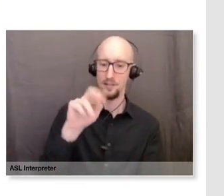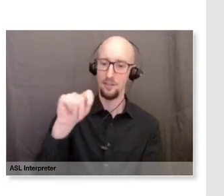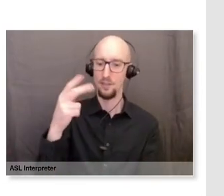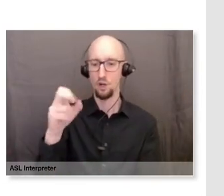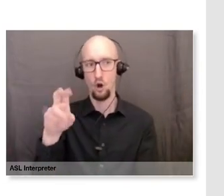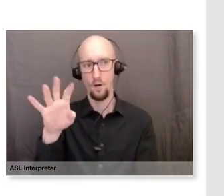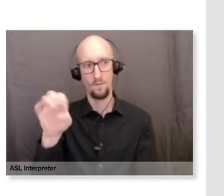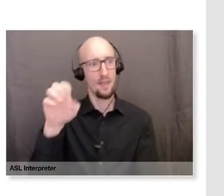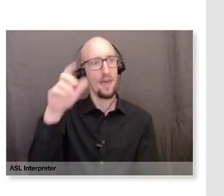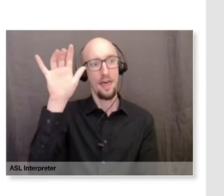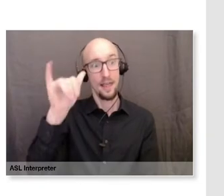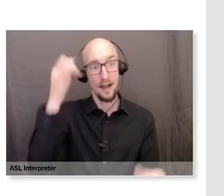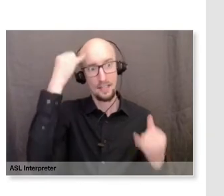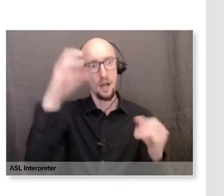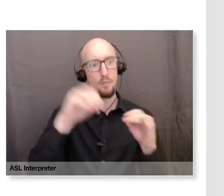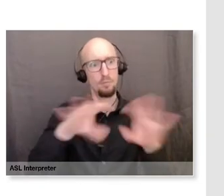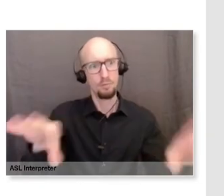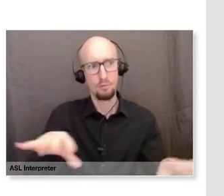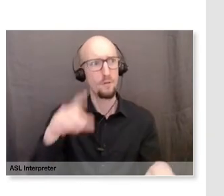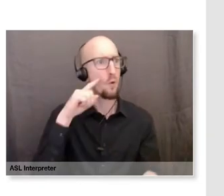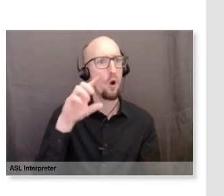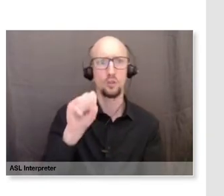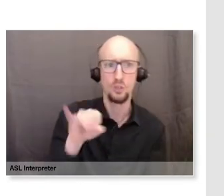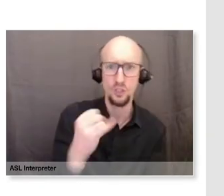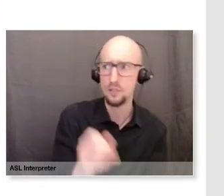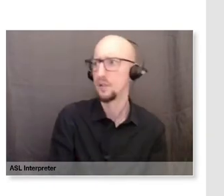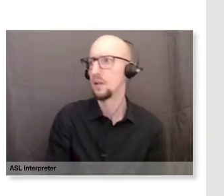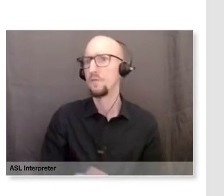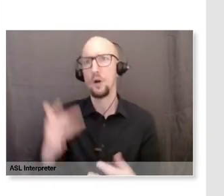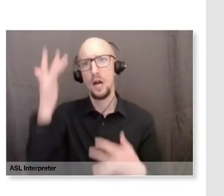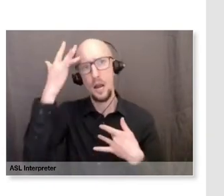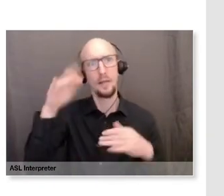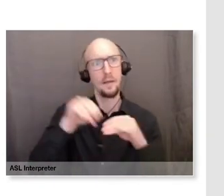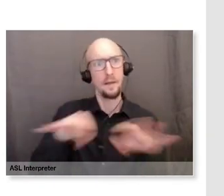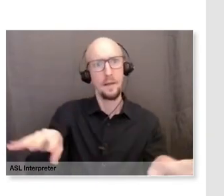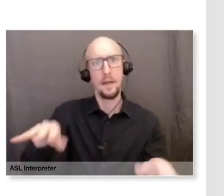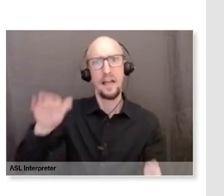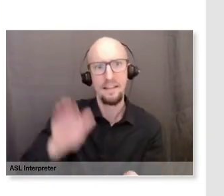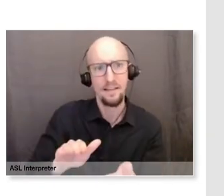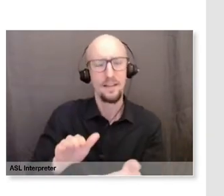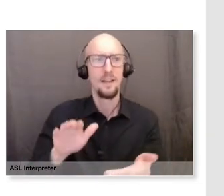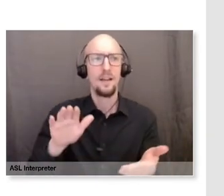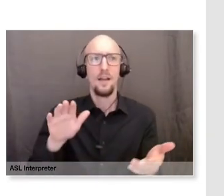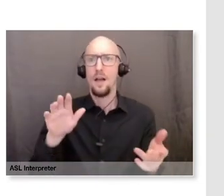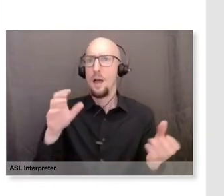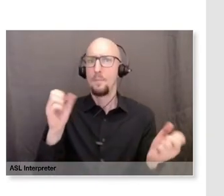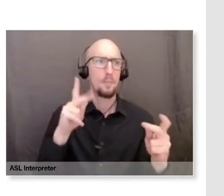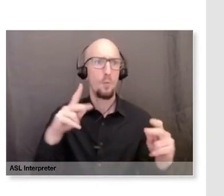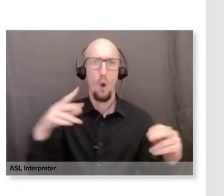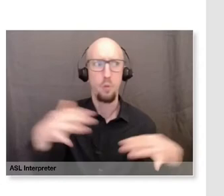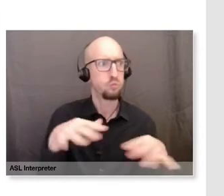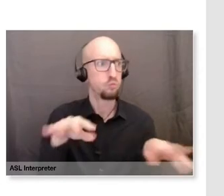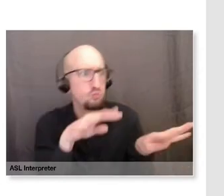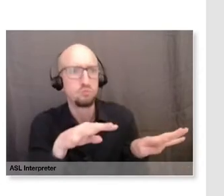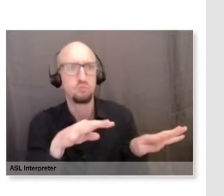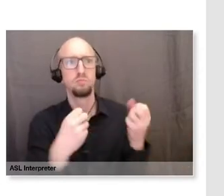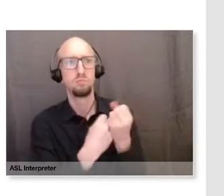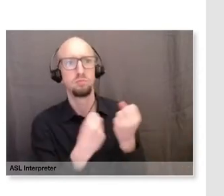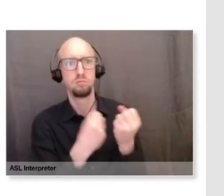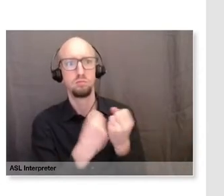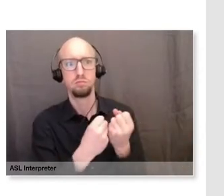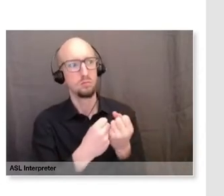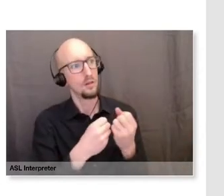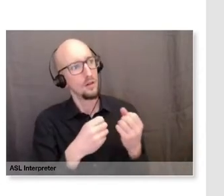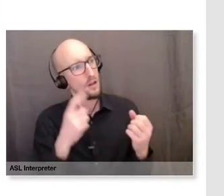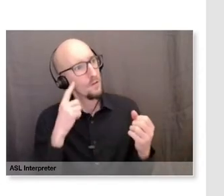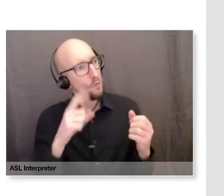became an epidemiological rallying cry, and it really defined like the positive part of the response. And that was